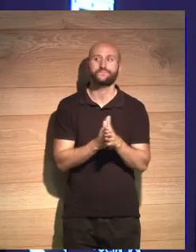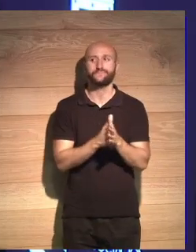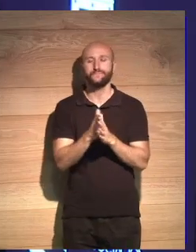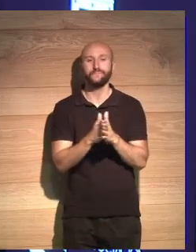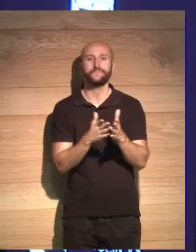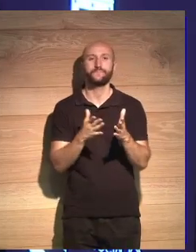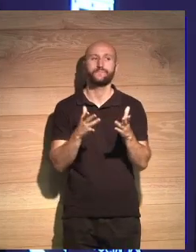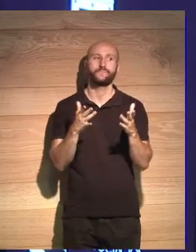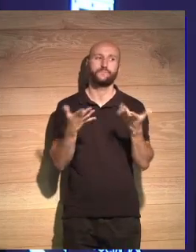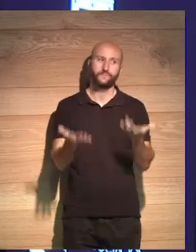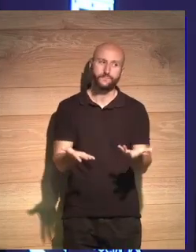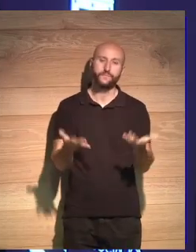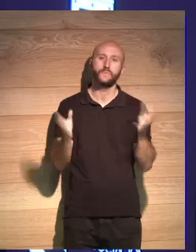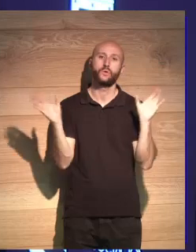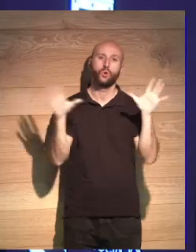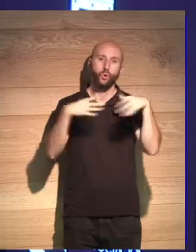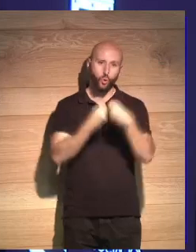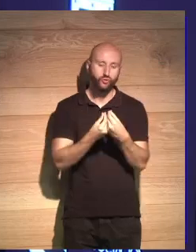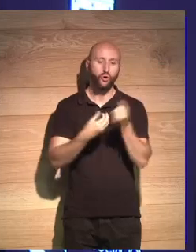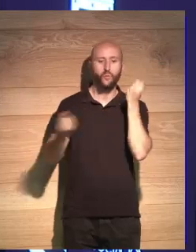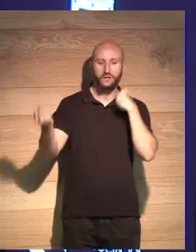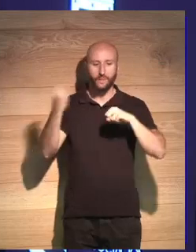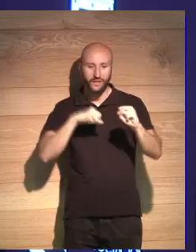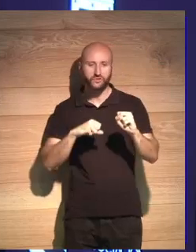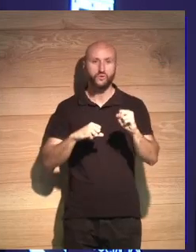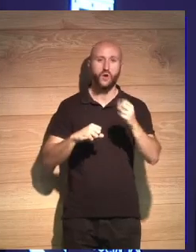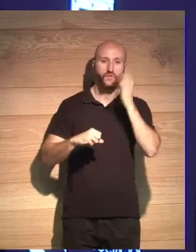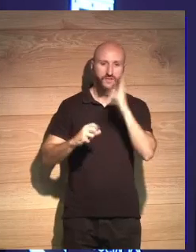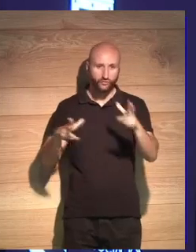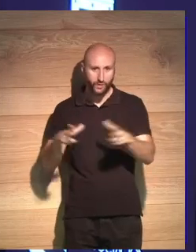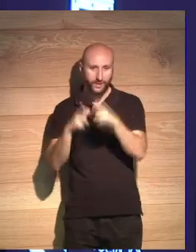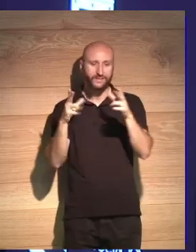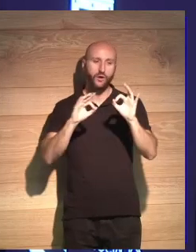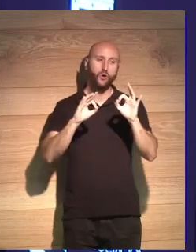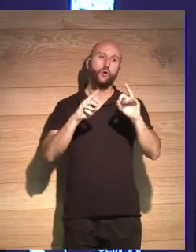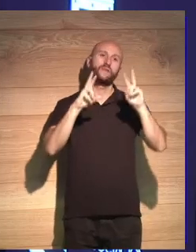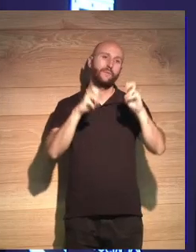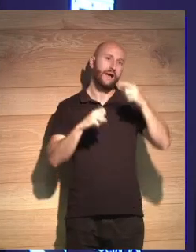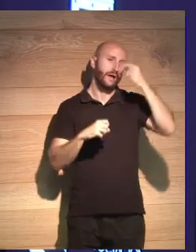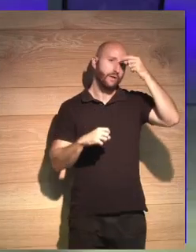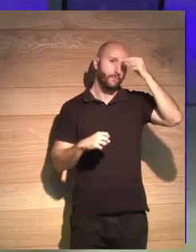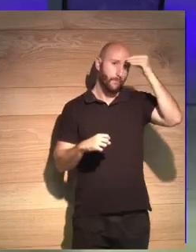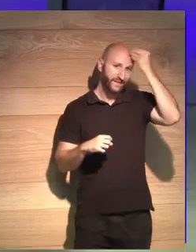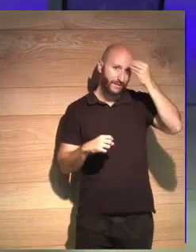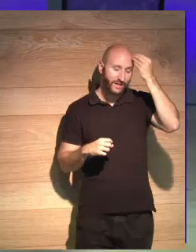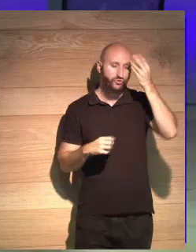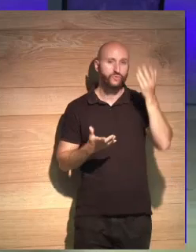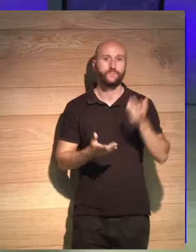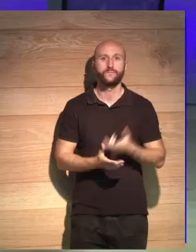This way of fostering a certain behavior, a certain way of